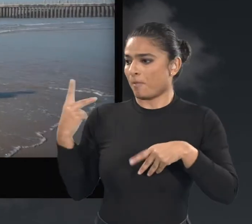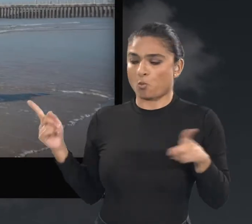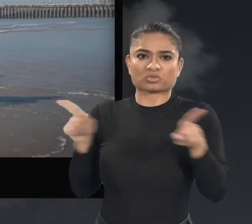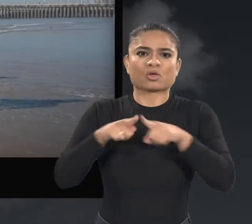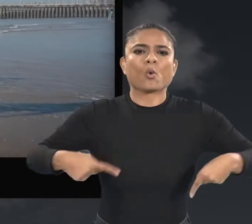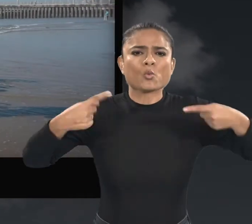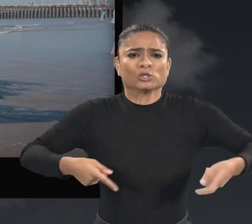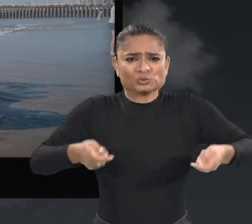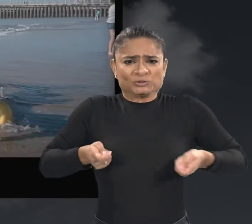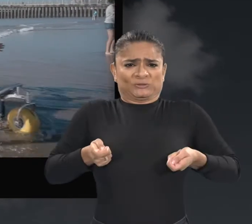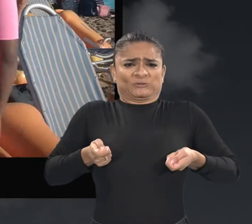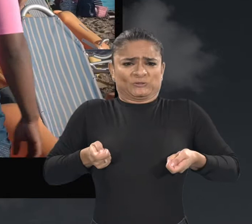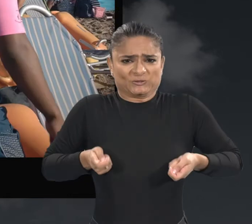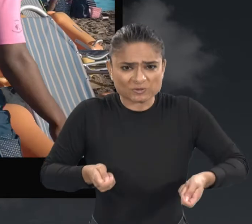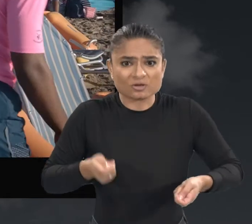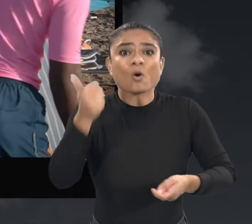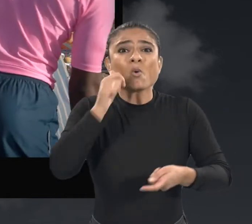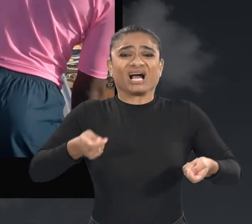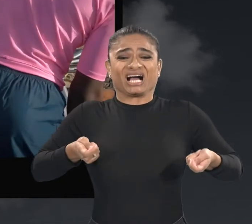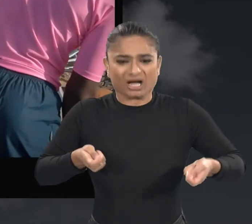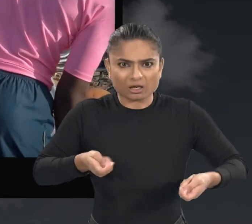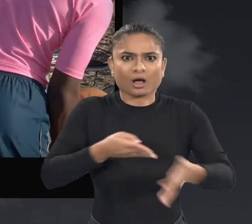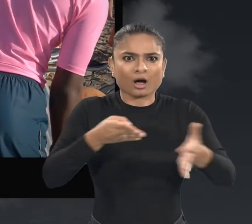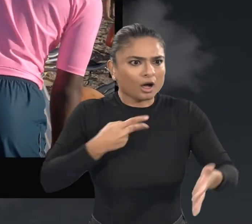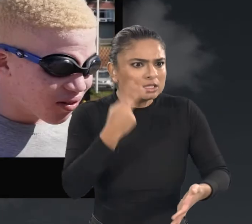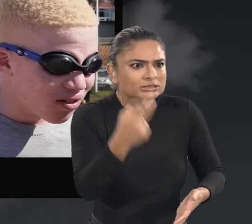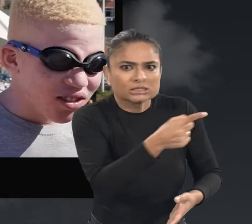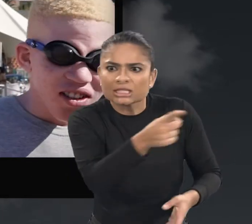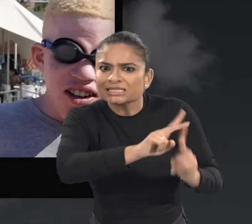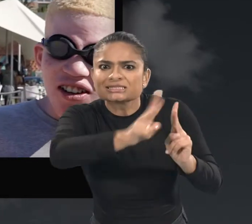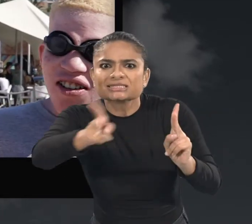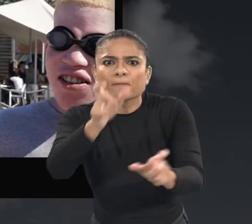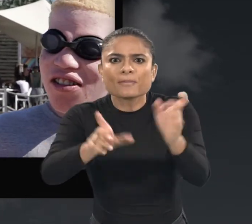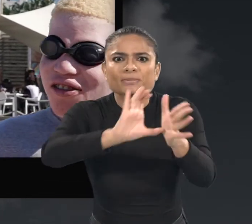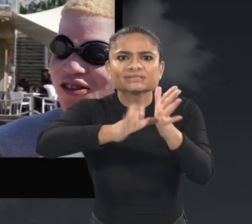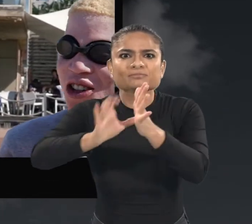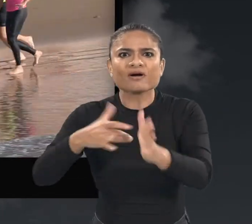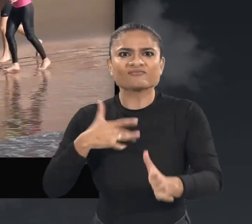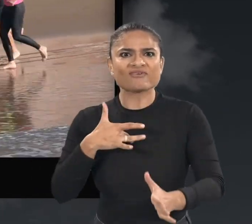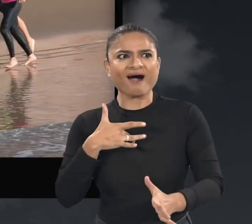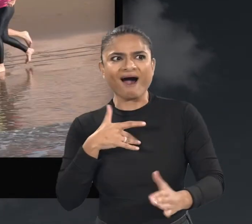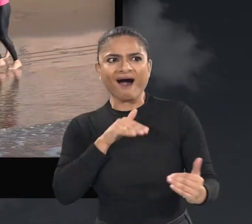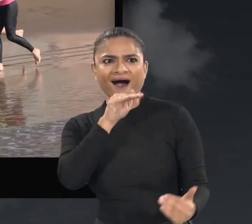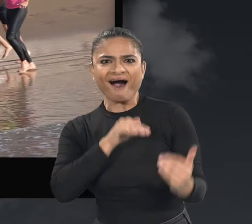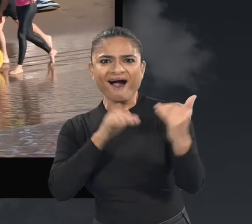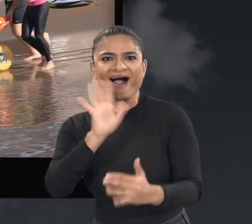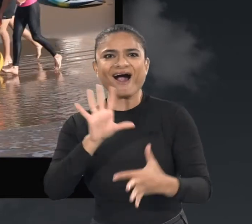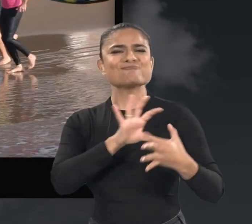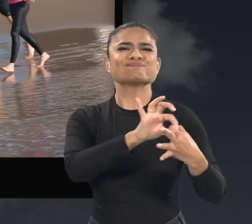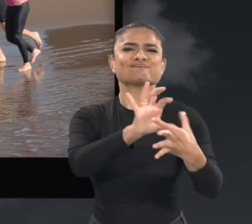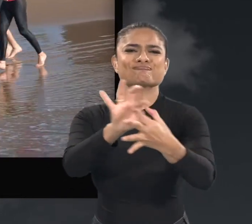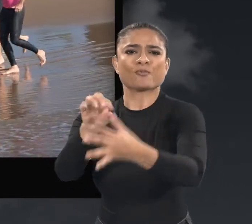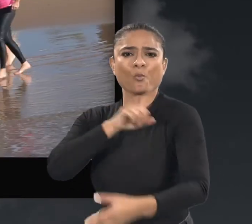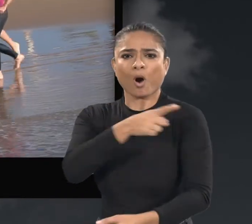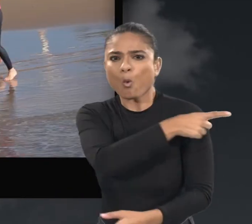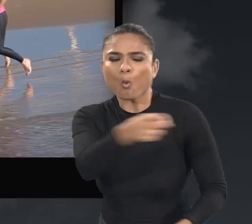beach wheelchair, and when we came down we saw there were all sorts of disabilities and I didn't feel like my disabilities